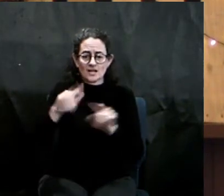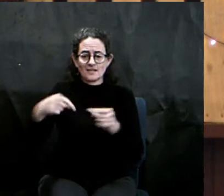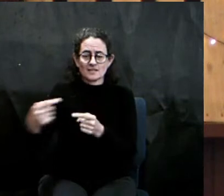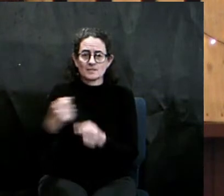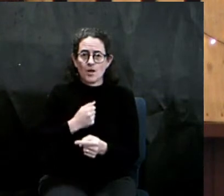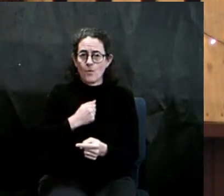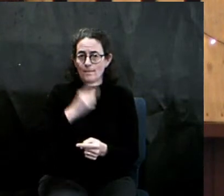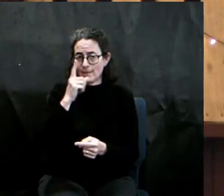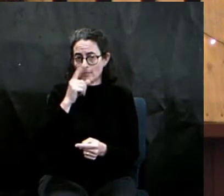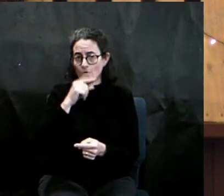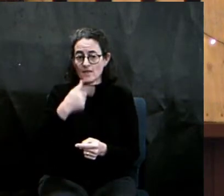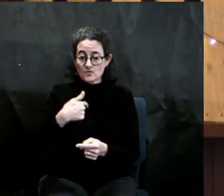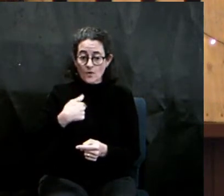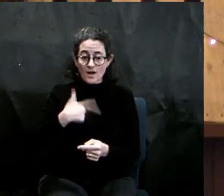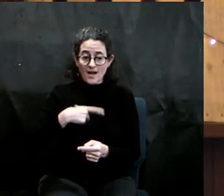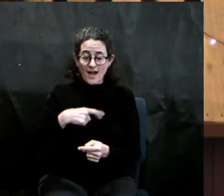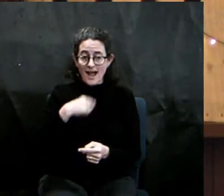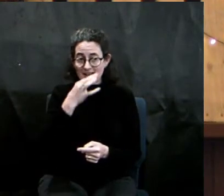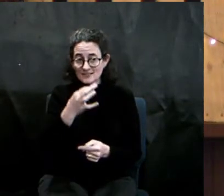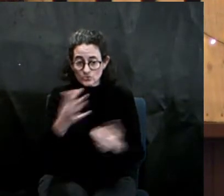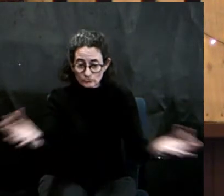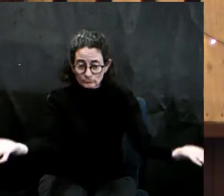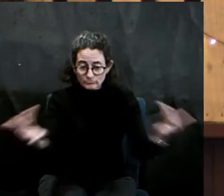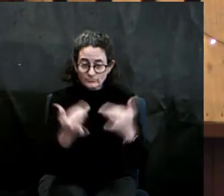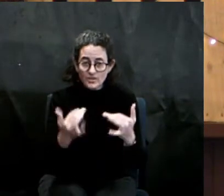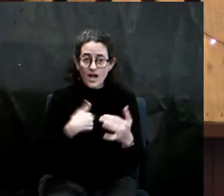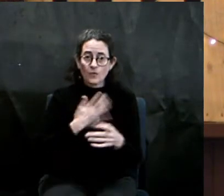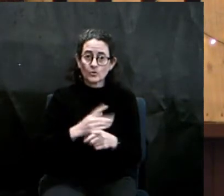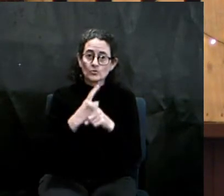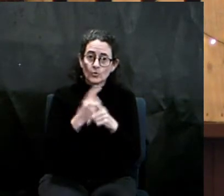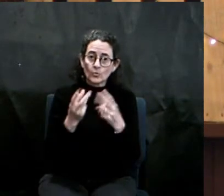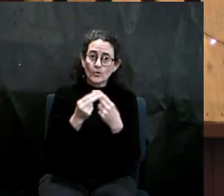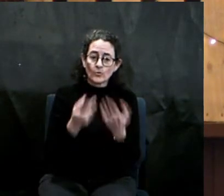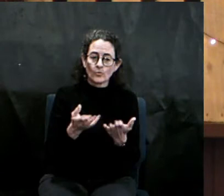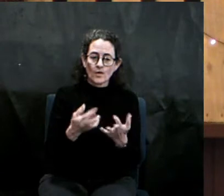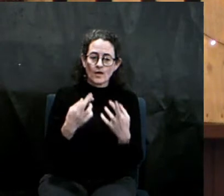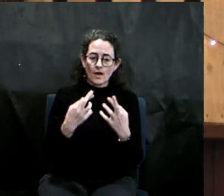talk with you. It is because of the hope of Israel that I am bound with this chain."